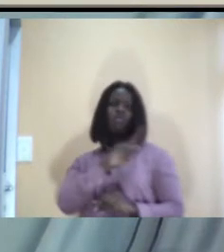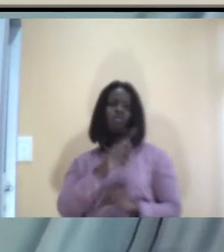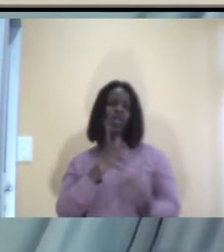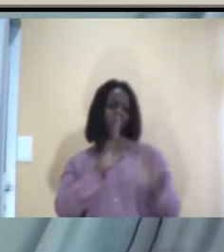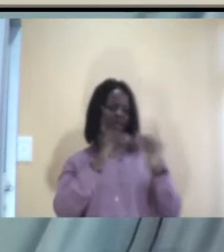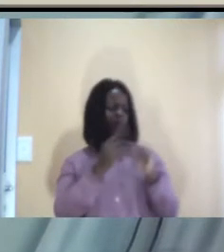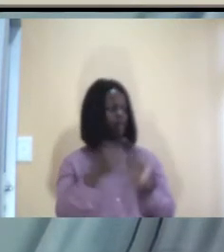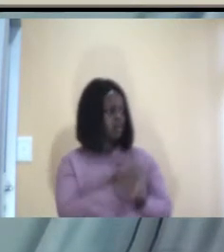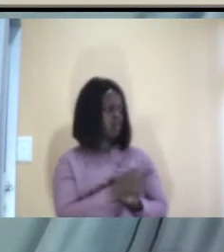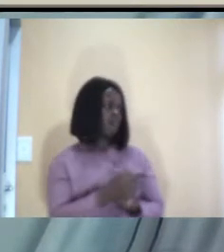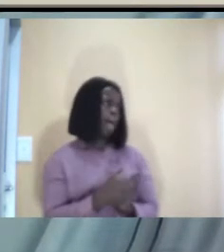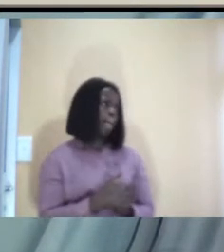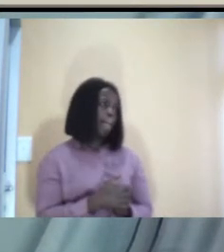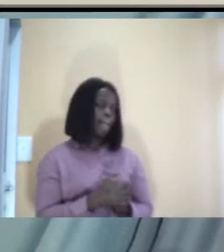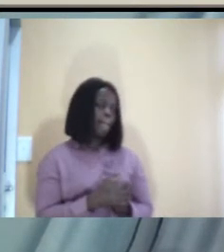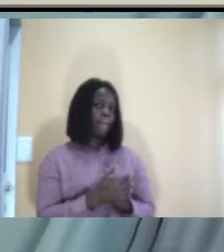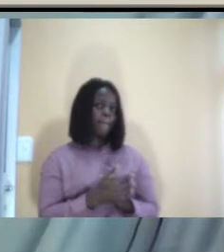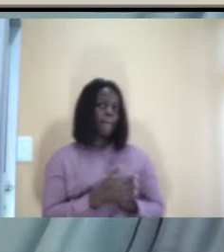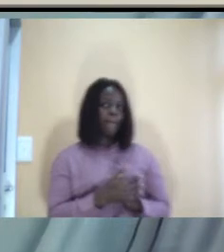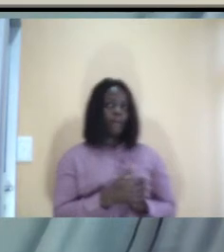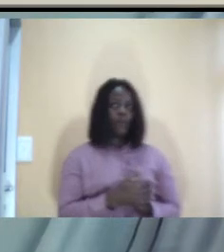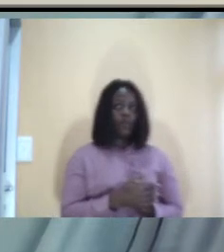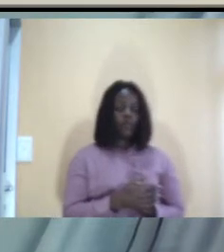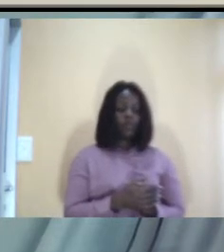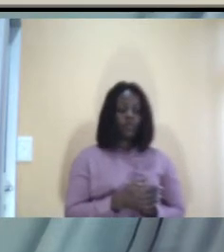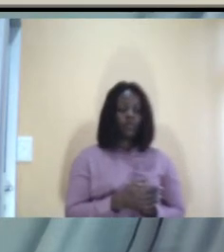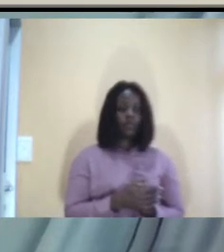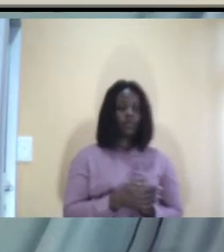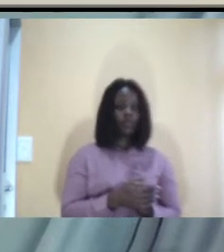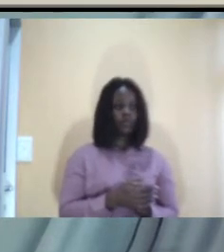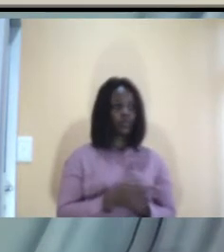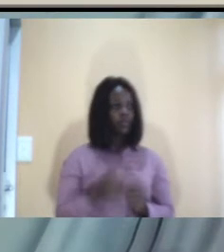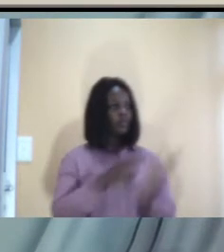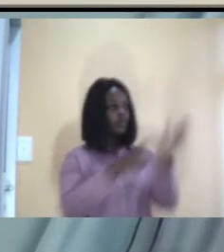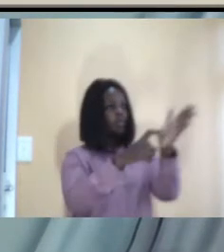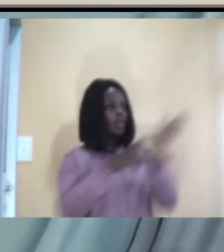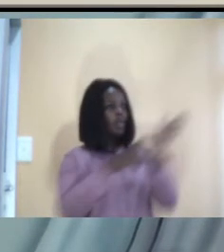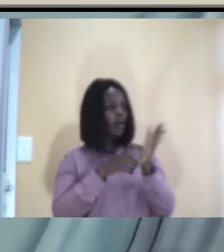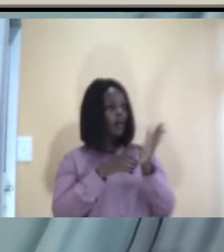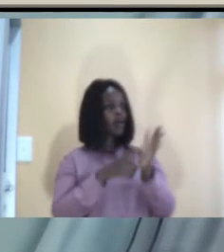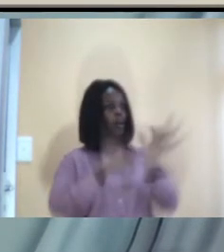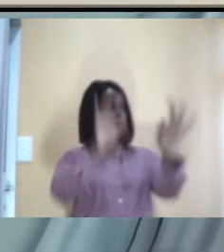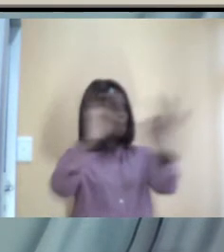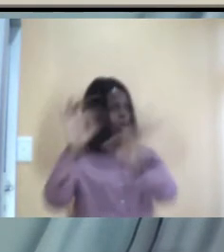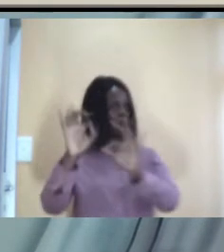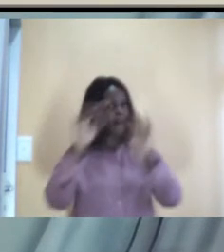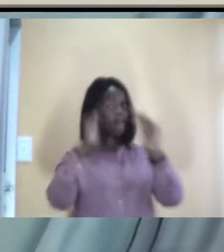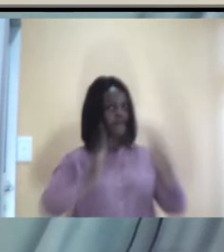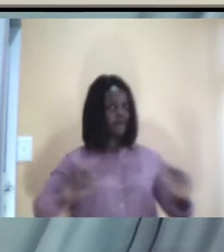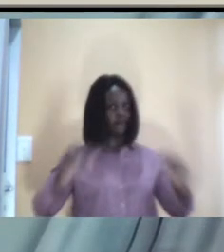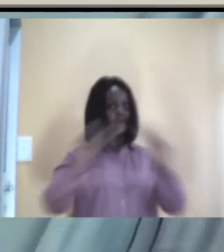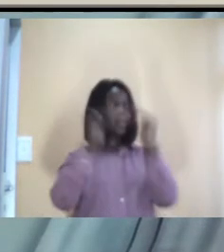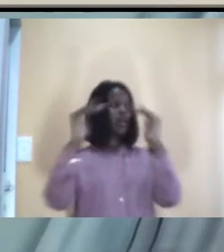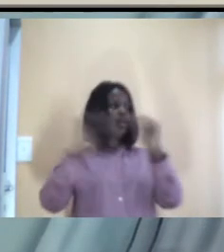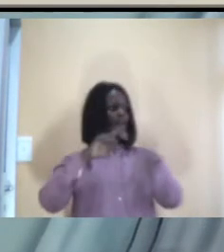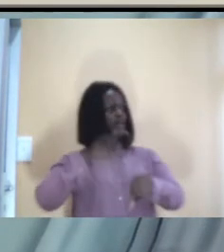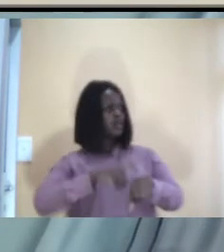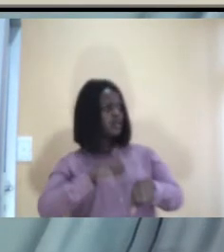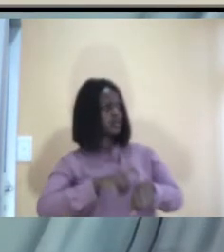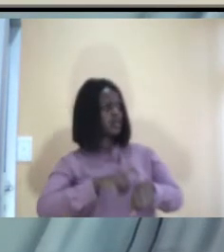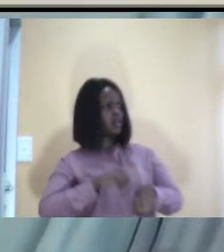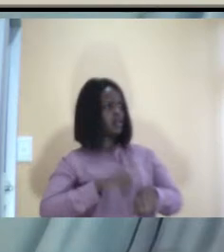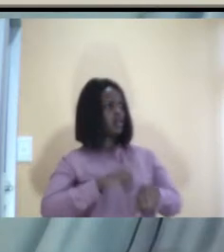department. In this department, we demand a proper, fair, and time-bound